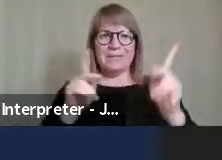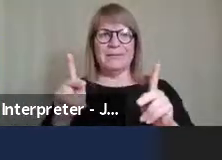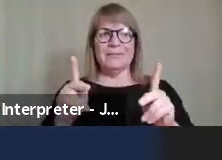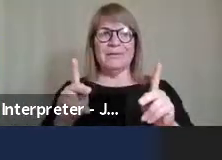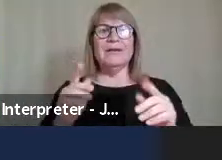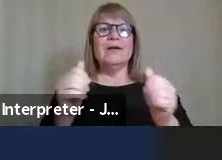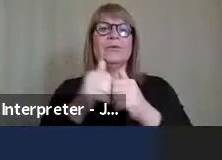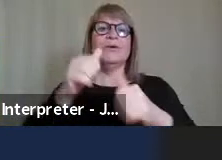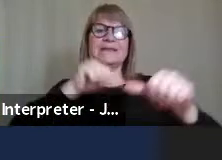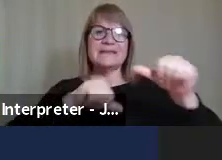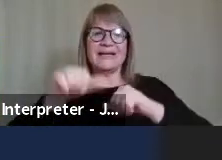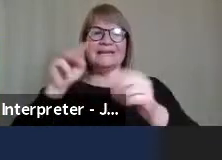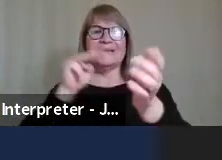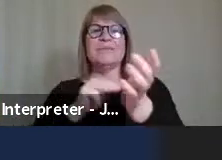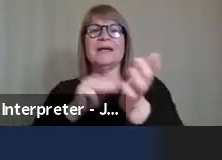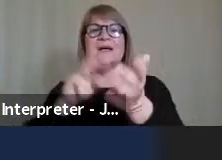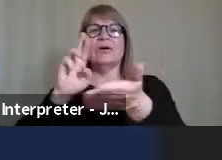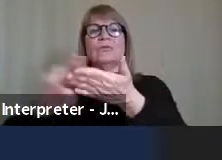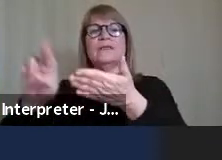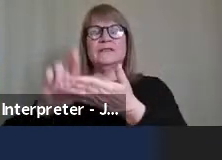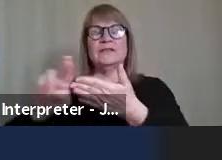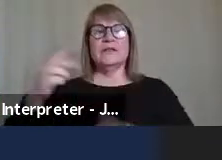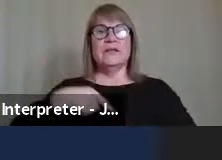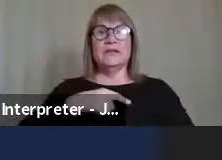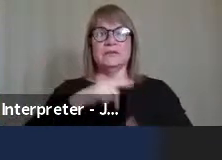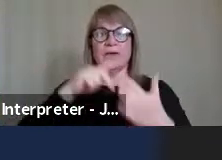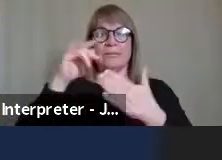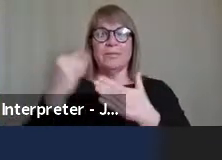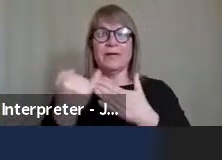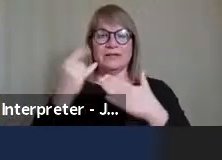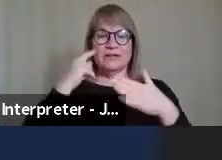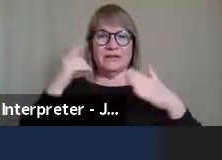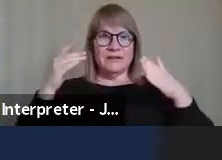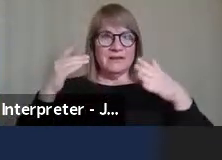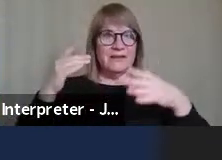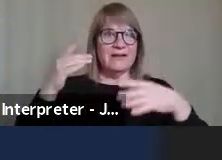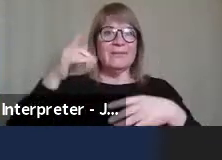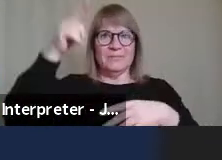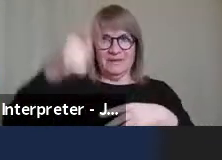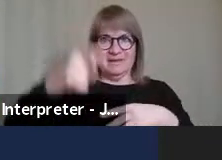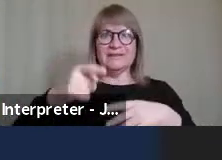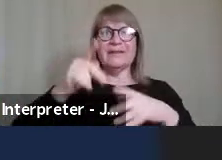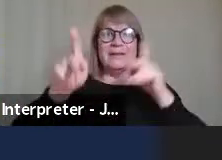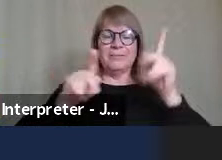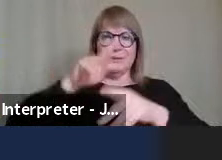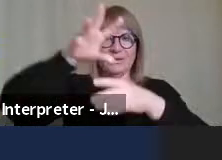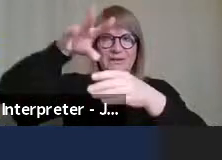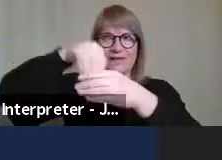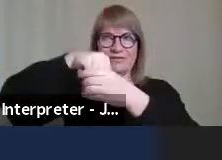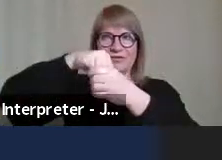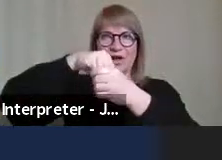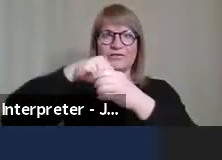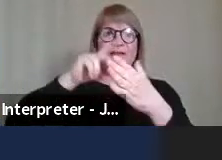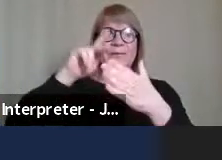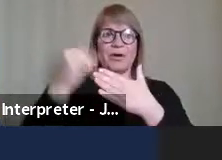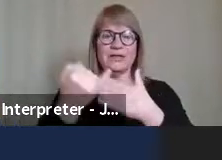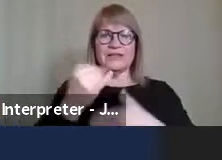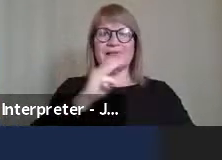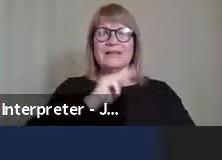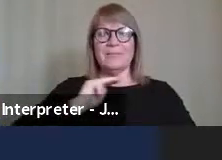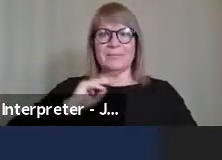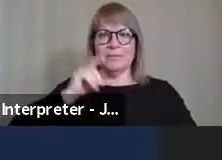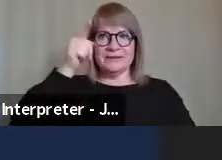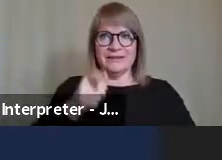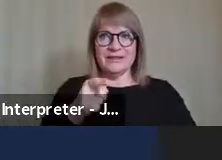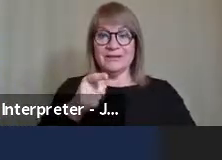practice so our project is uh anchored by a diverse group of steering committee members including